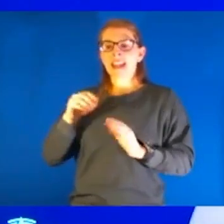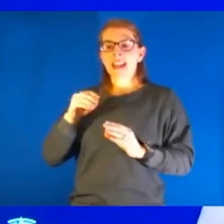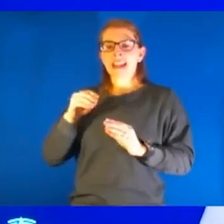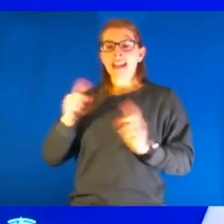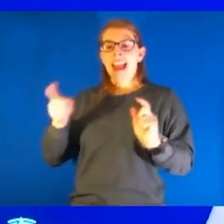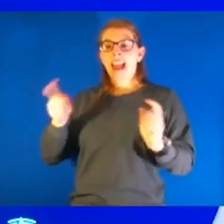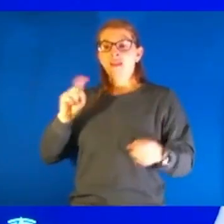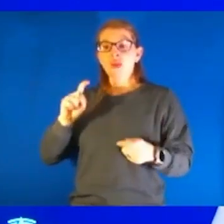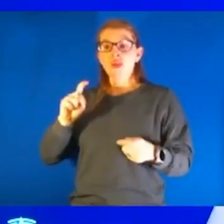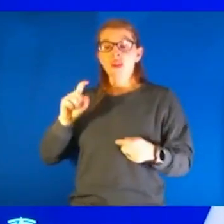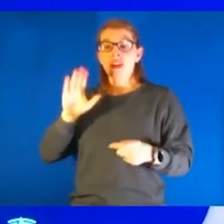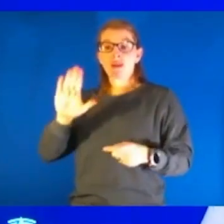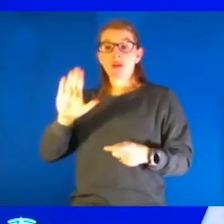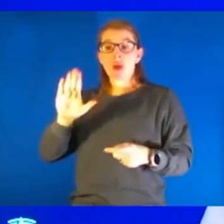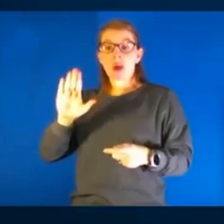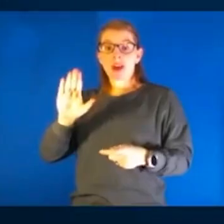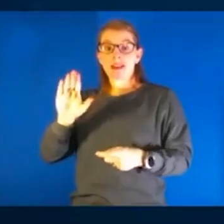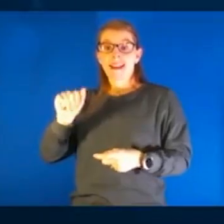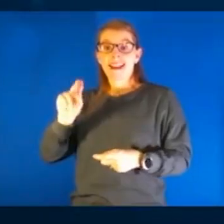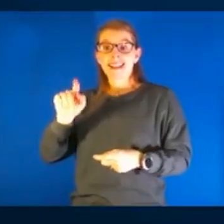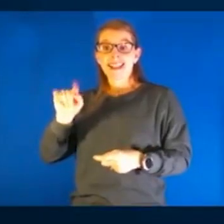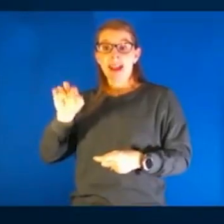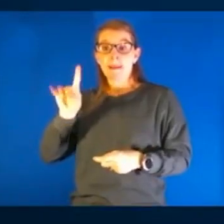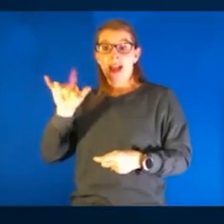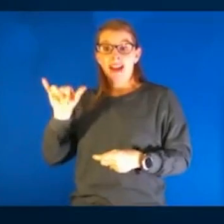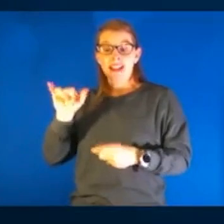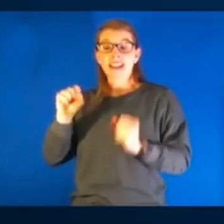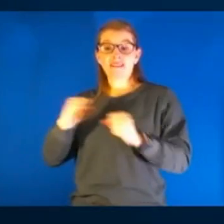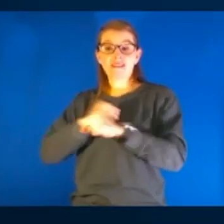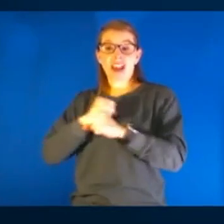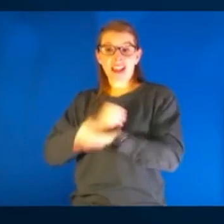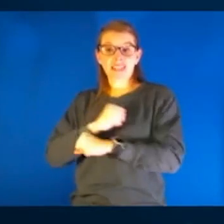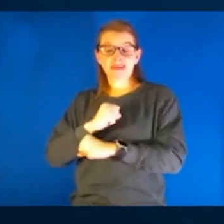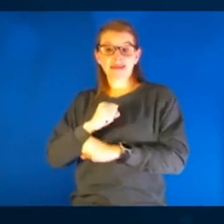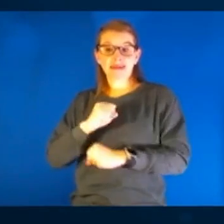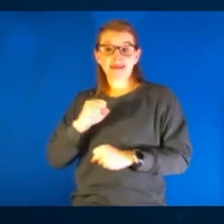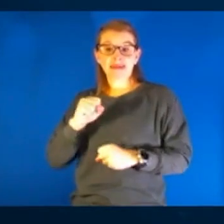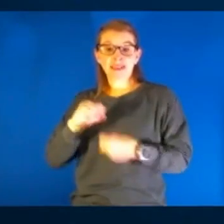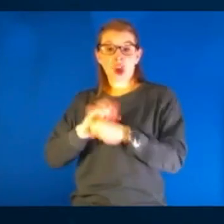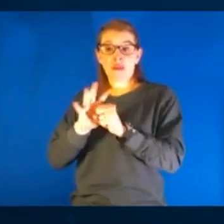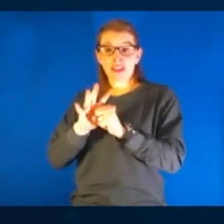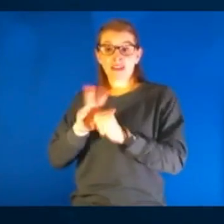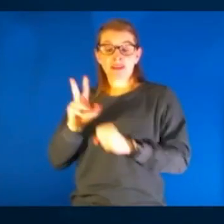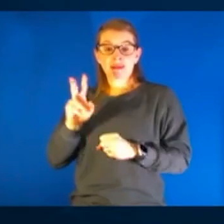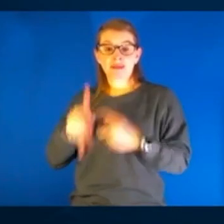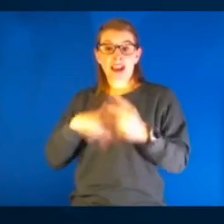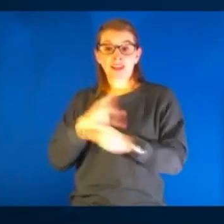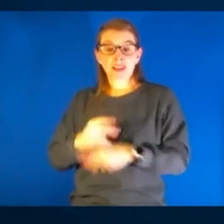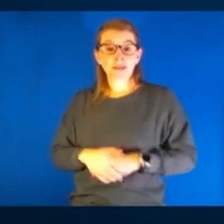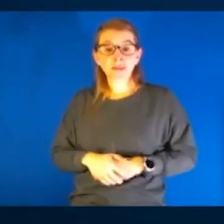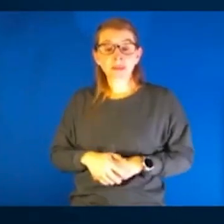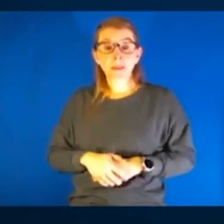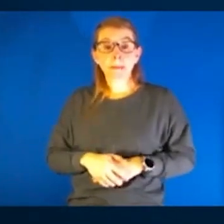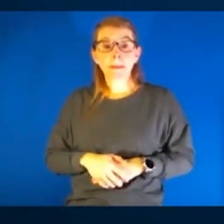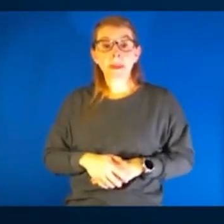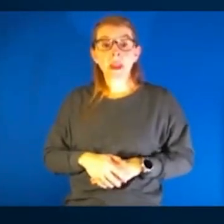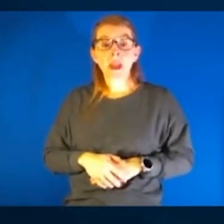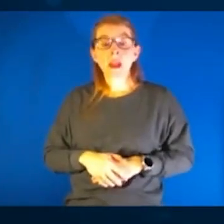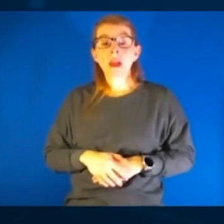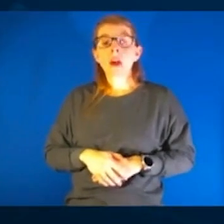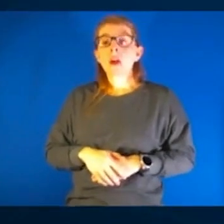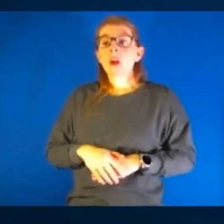well. Betsy wants to know about an article that she read in the Washington Post from a doctor who is a